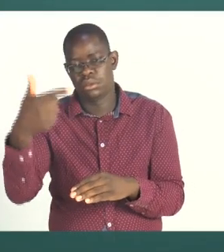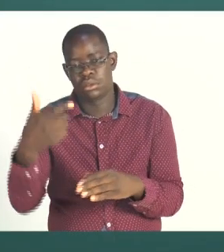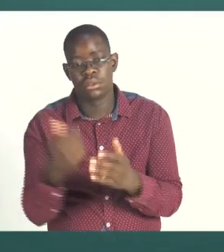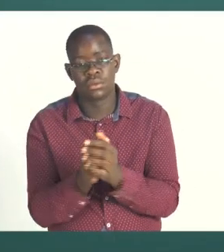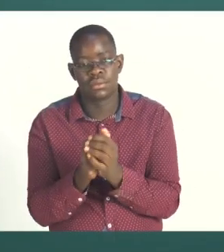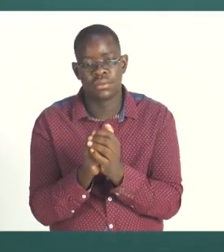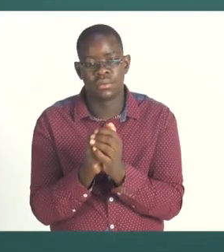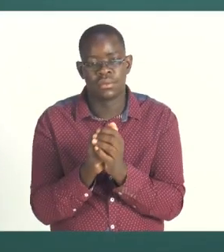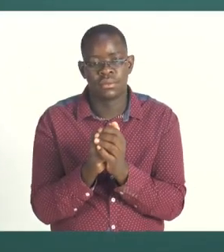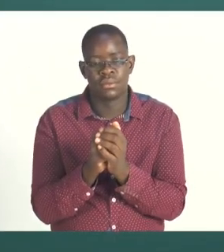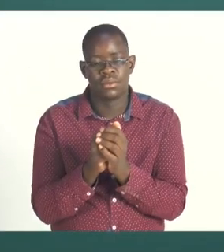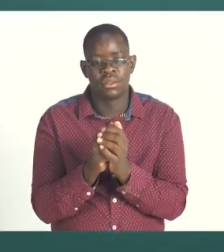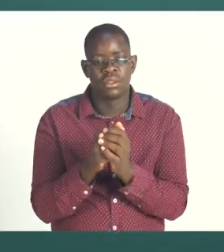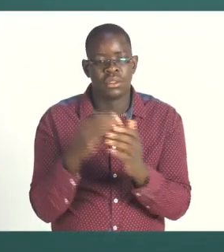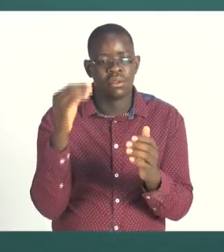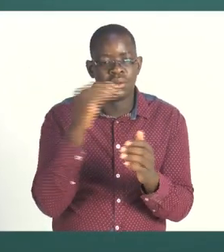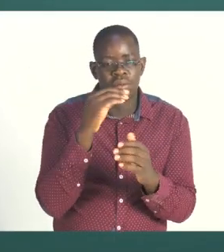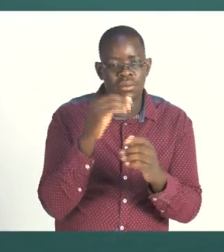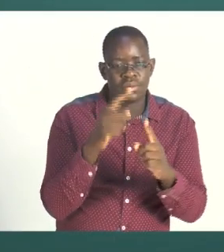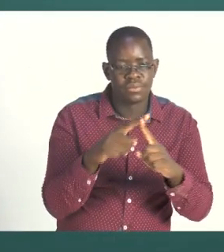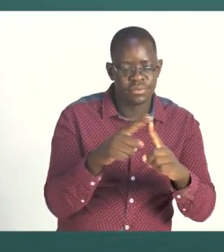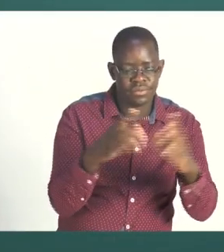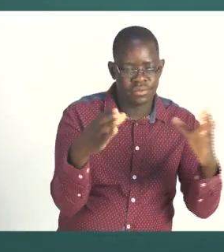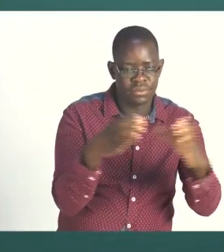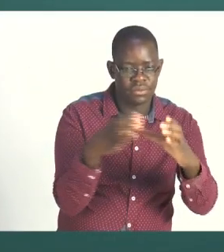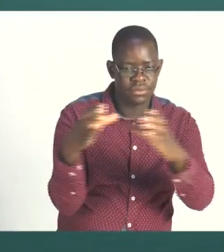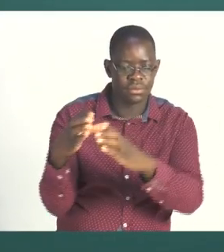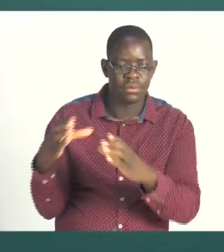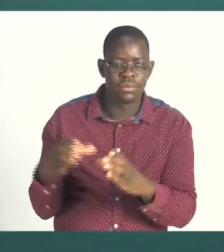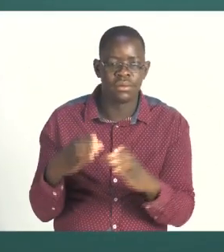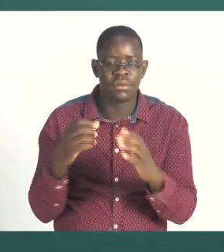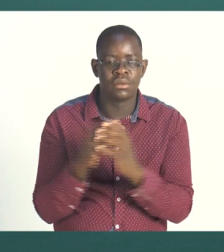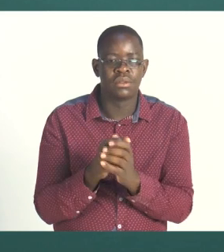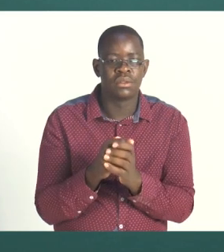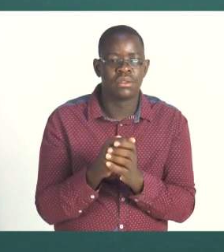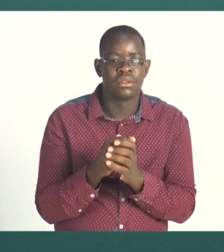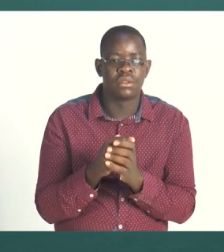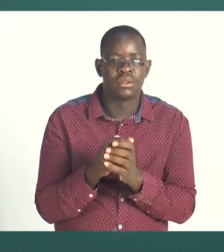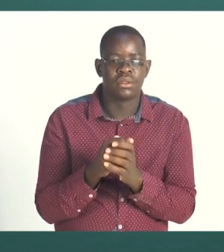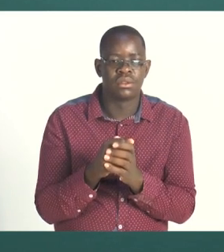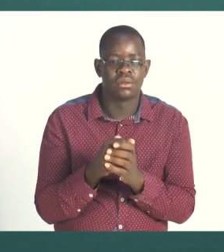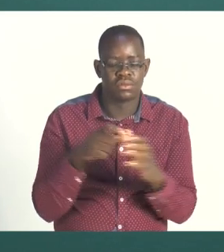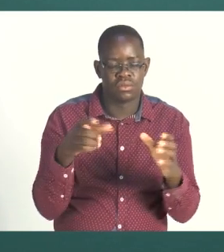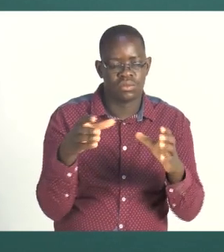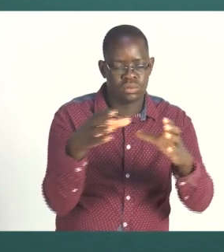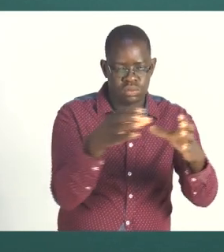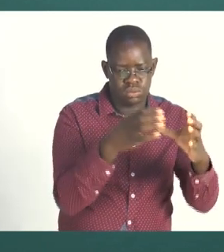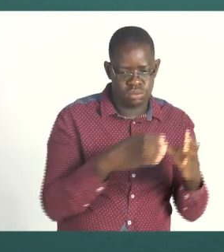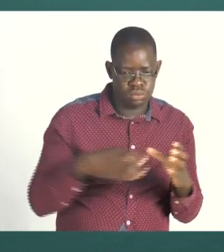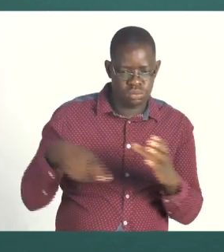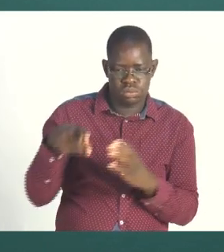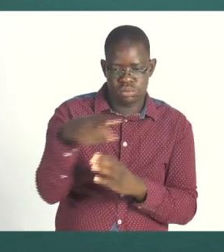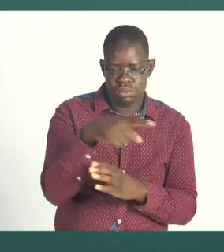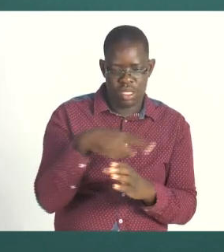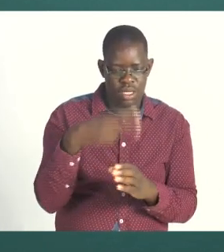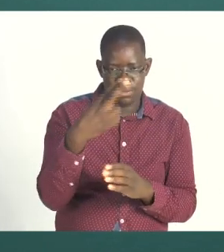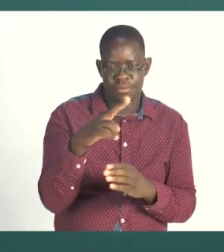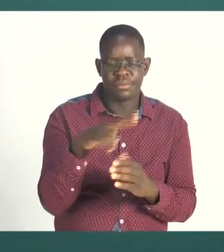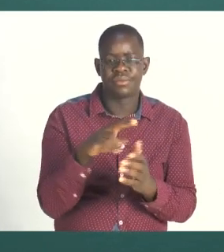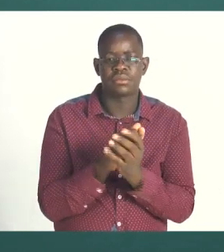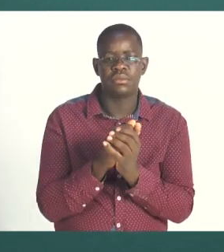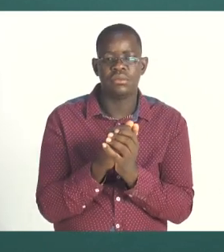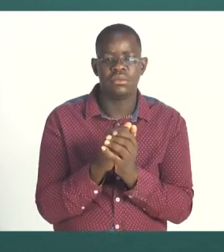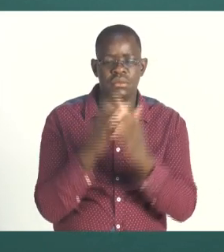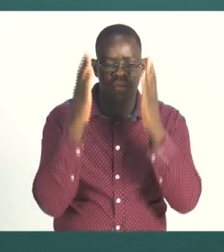With paddock grazing, animals are kept in different paddocks, but you don't necessarily have to rotate them, unlike rotational grazing, where